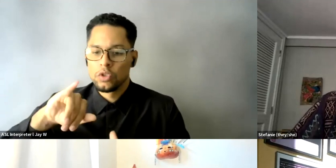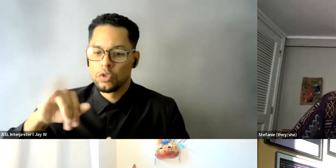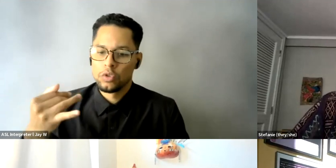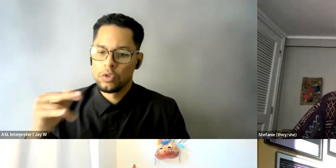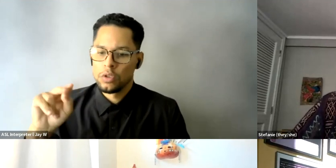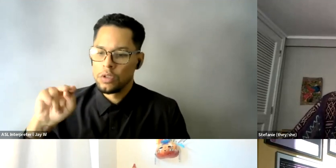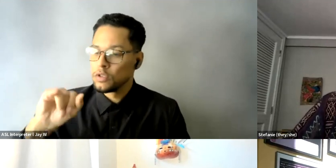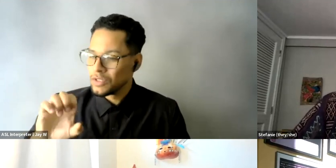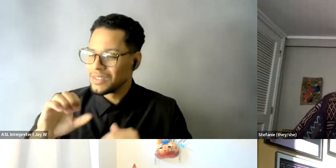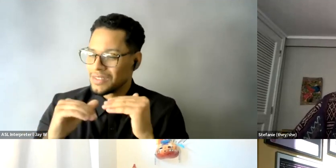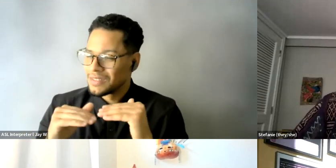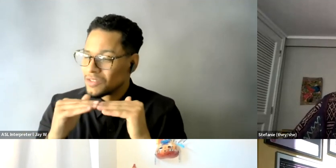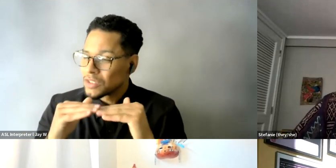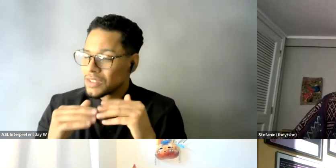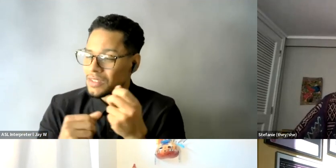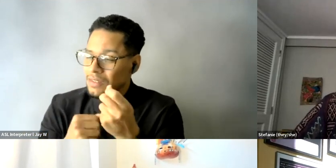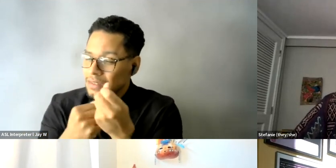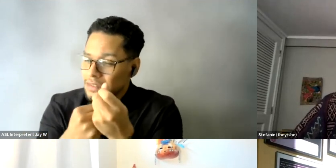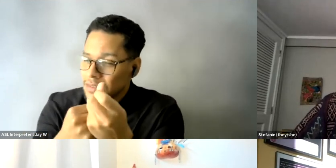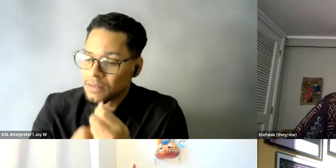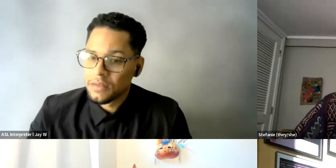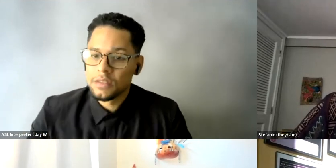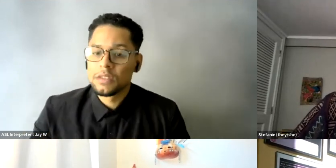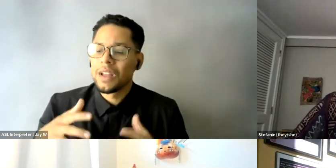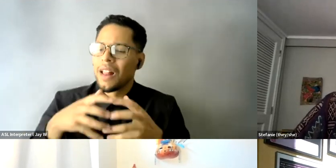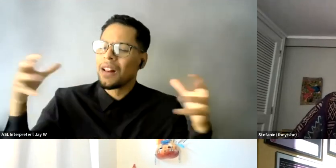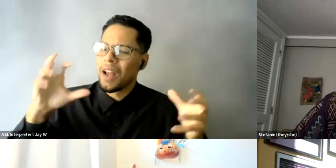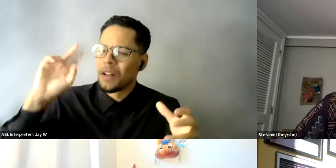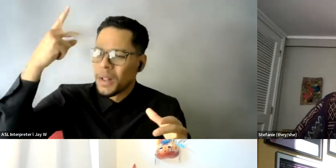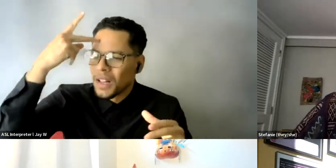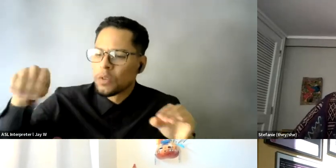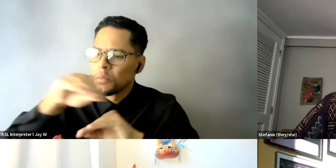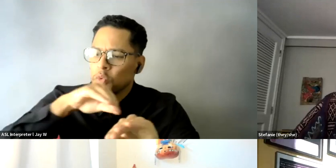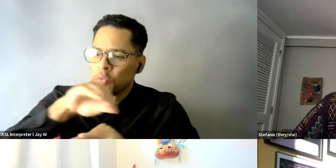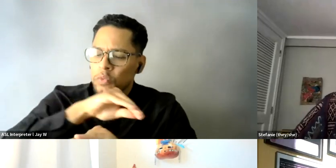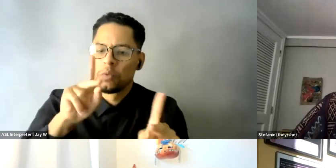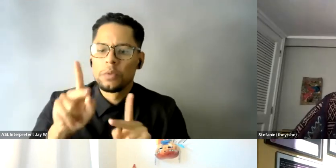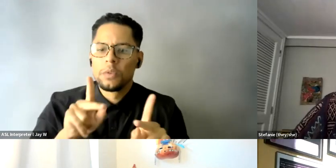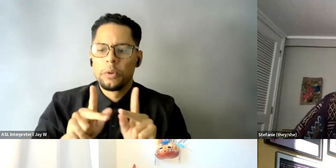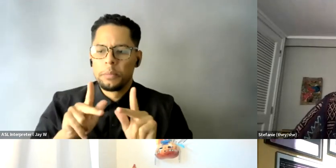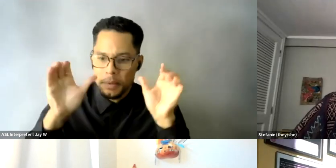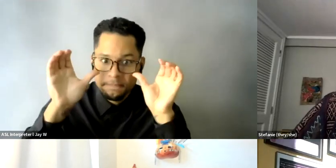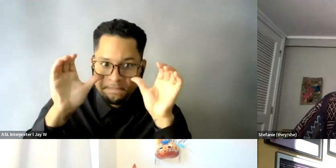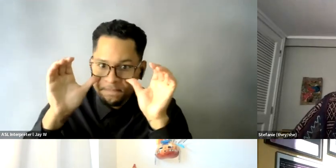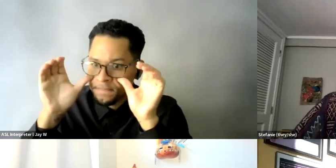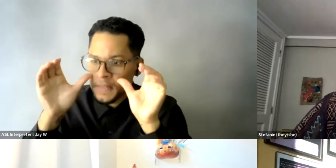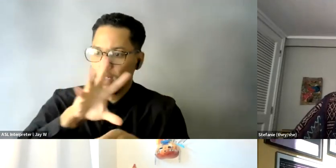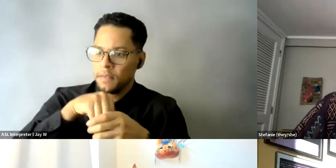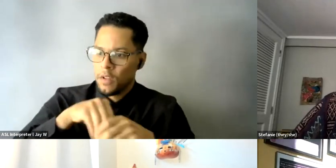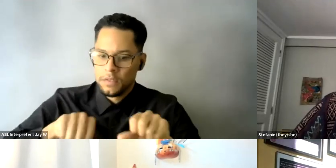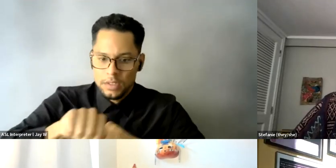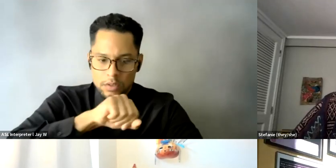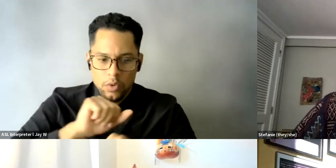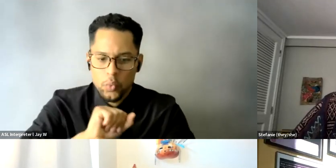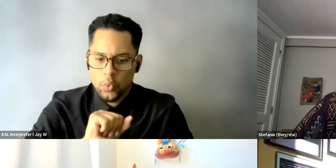of the things, there's a lot of political movements out there where people are engaged and doing the work from their heart, doing the